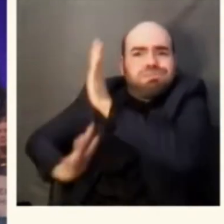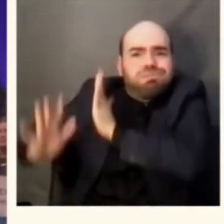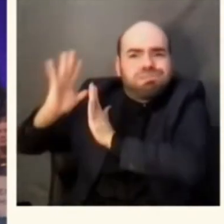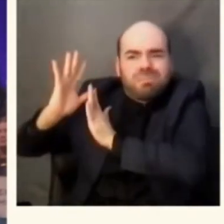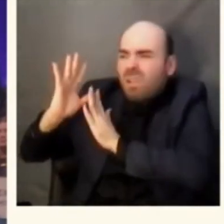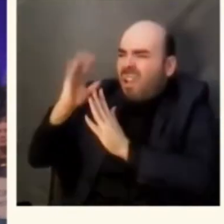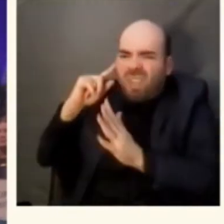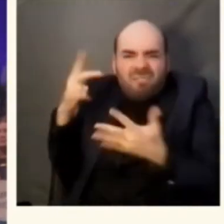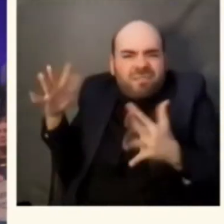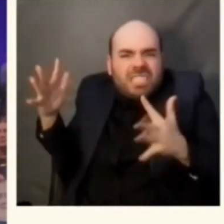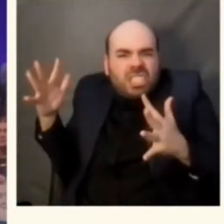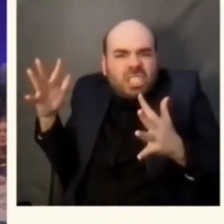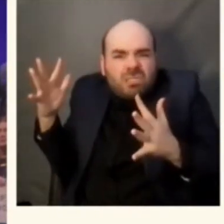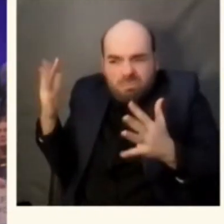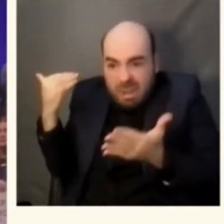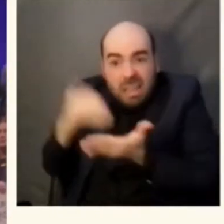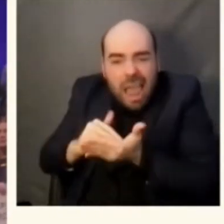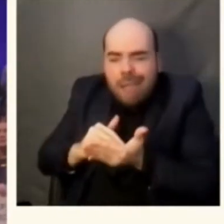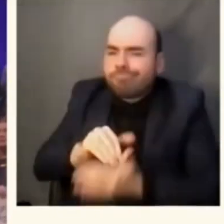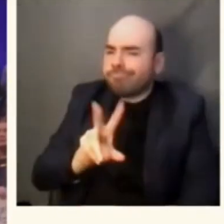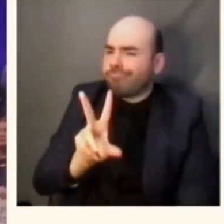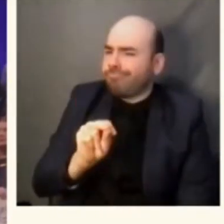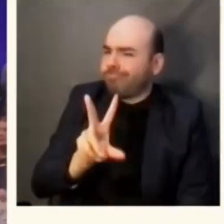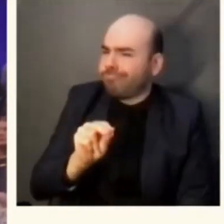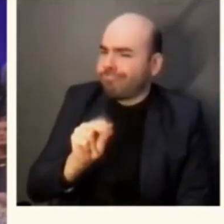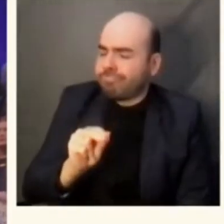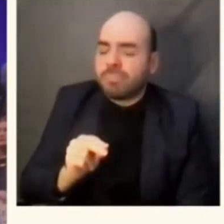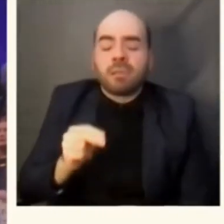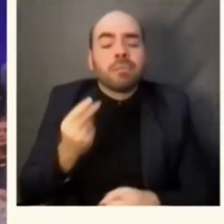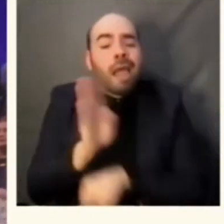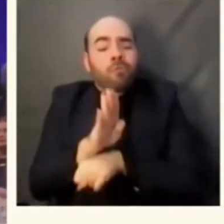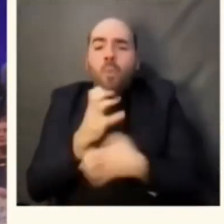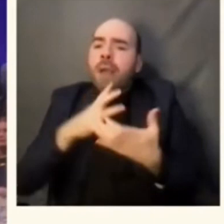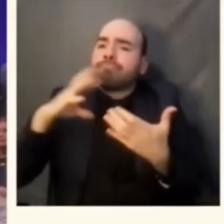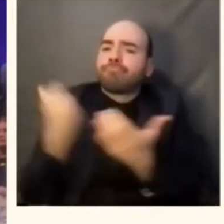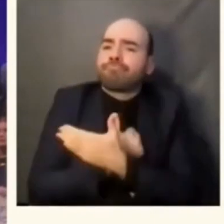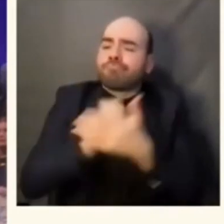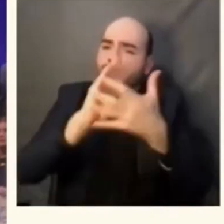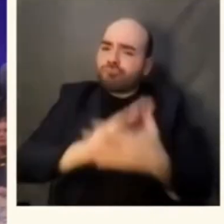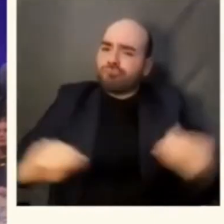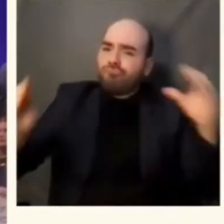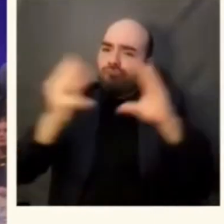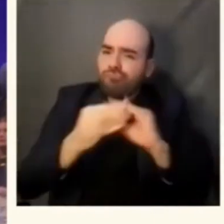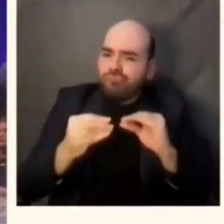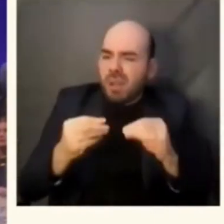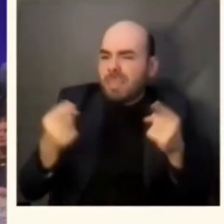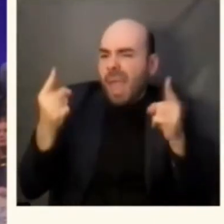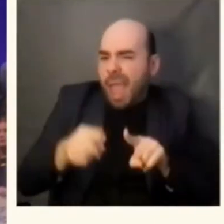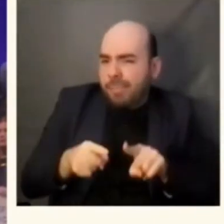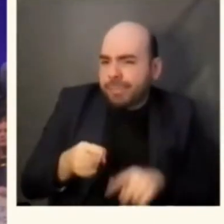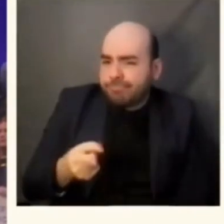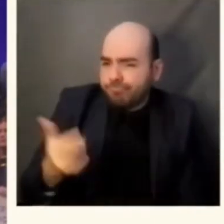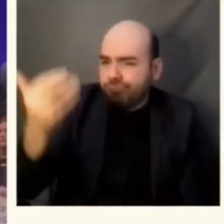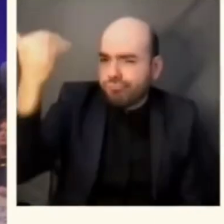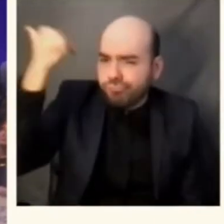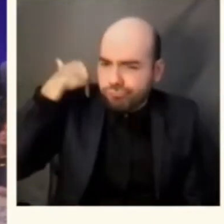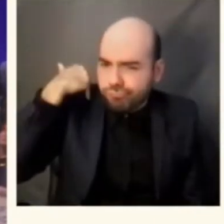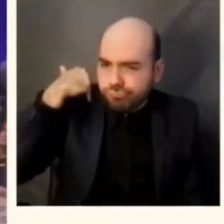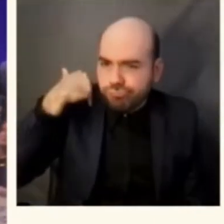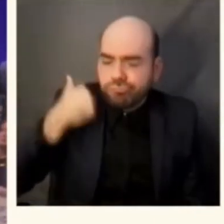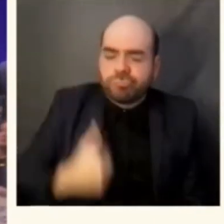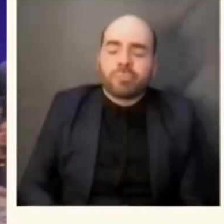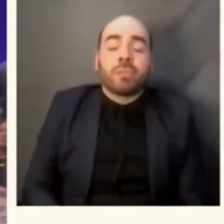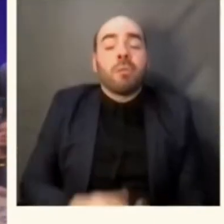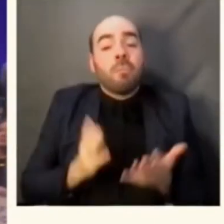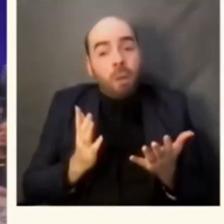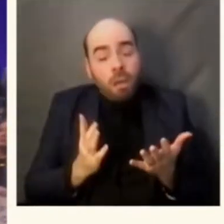afternoon, I want to tell you a story about something that happened a long time ago, but one that has really